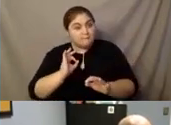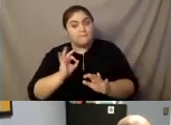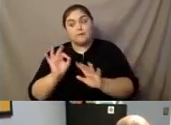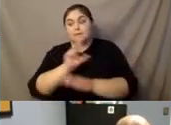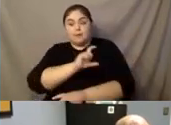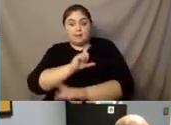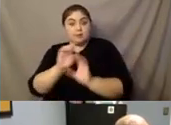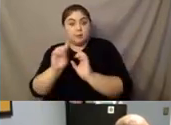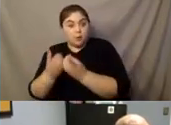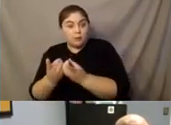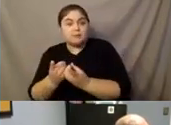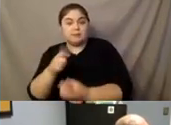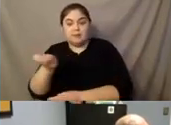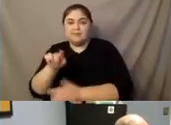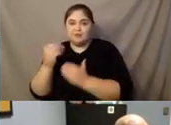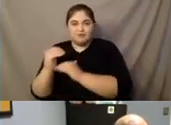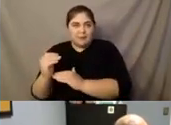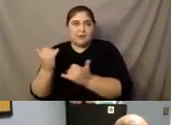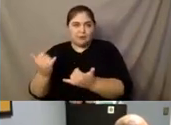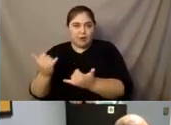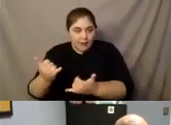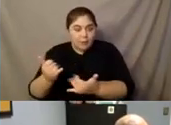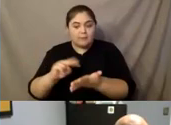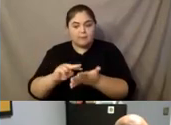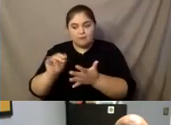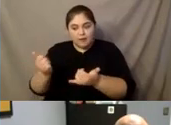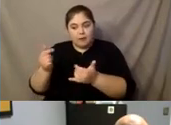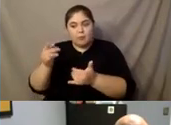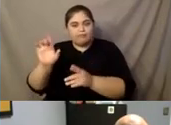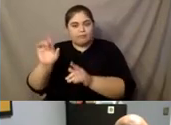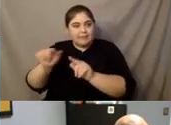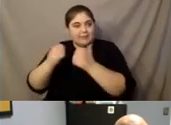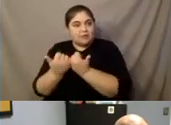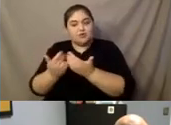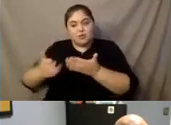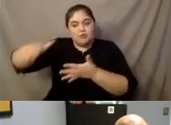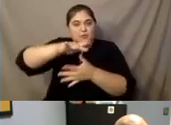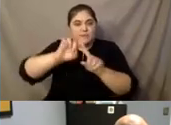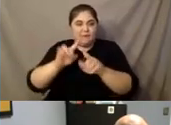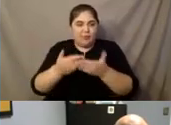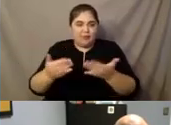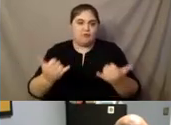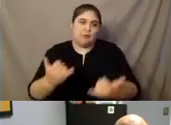the investigative staff is reduced and obviously prioritizing different things right now.